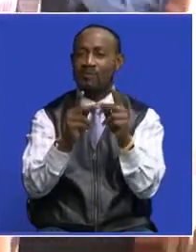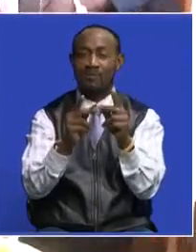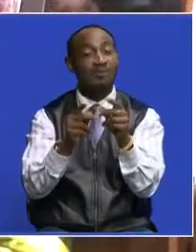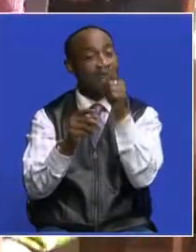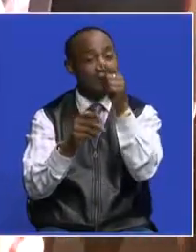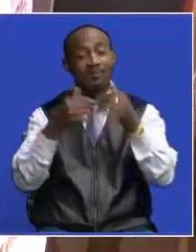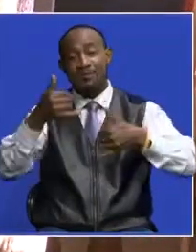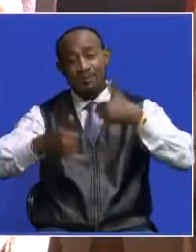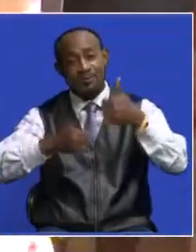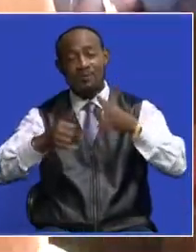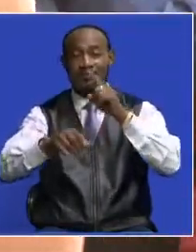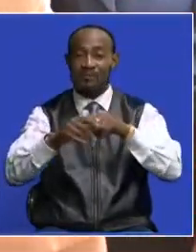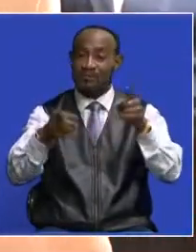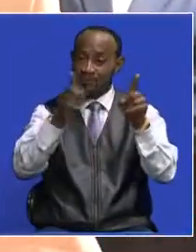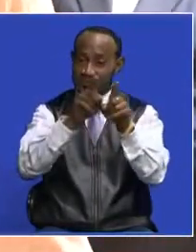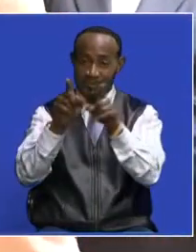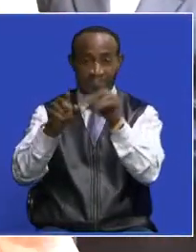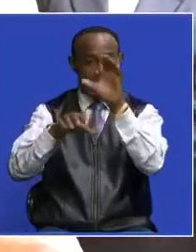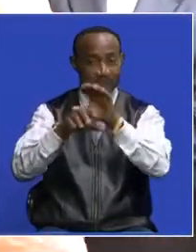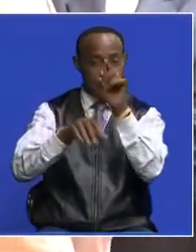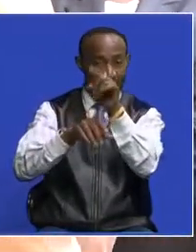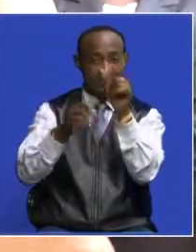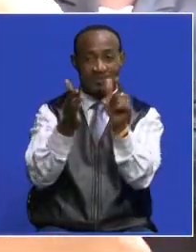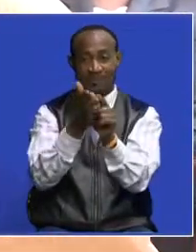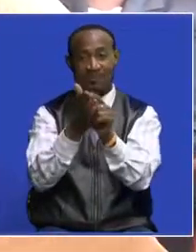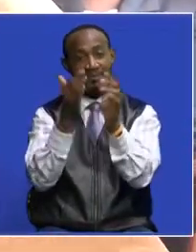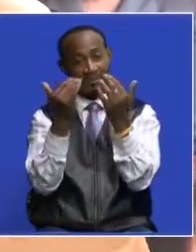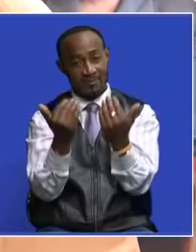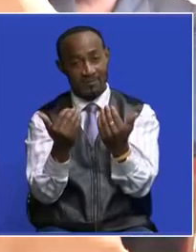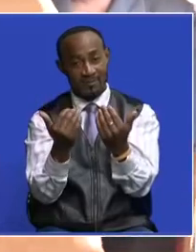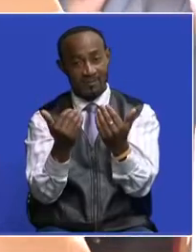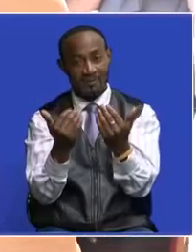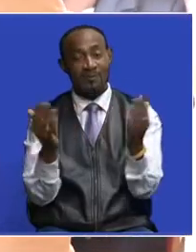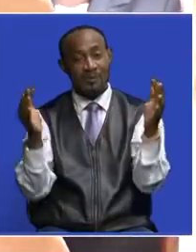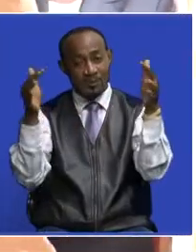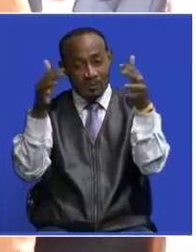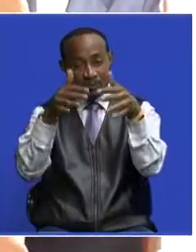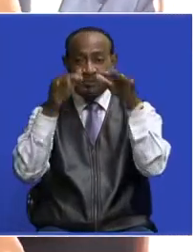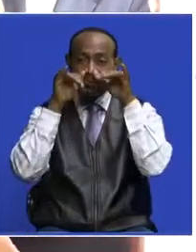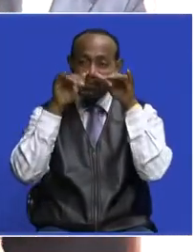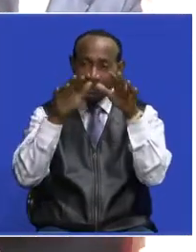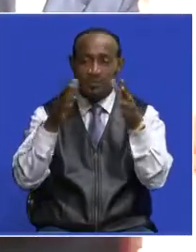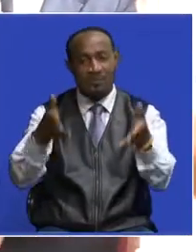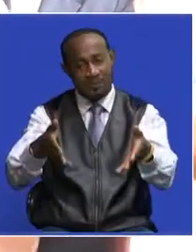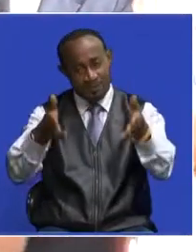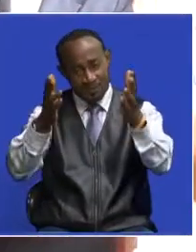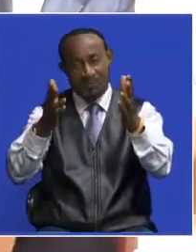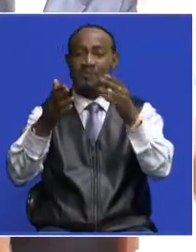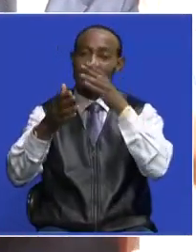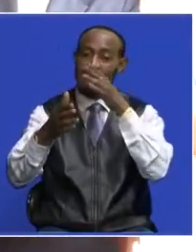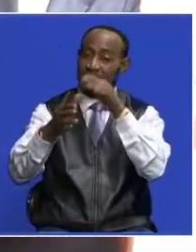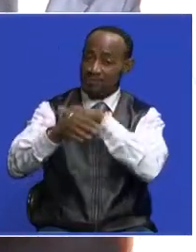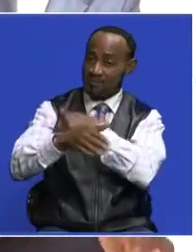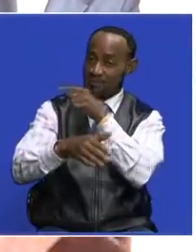A joyous moment at the Oasis of Blessings Church in Lusaka today. They gathered to bless and release church co-founder, now